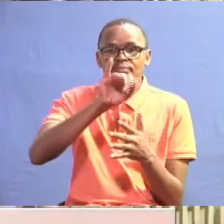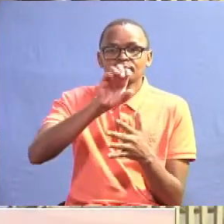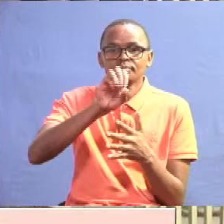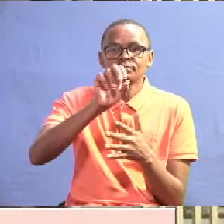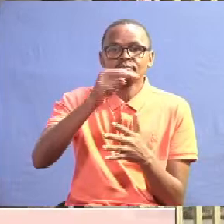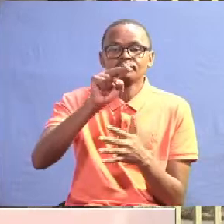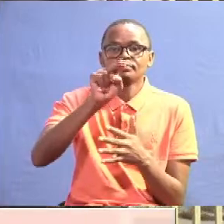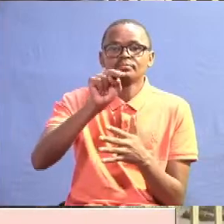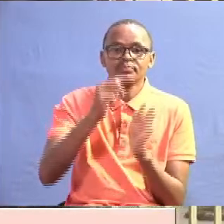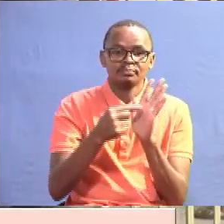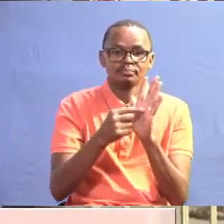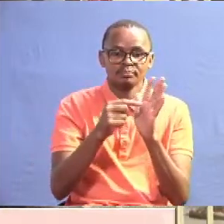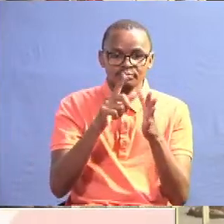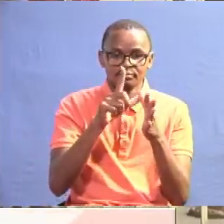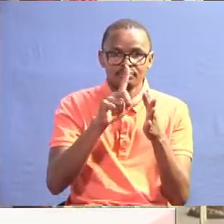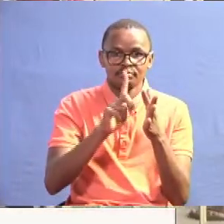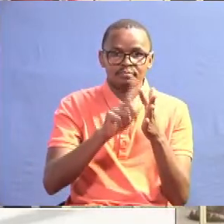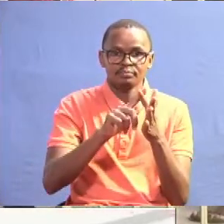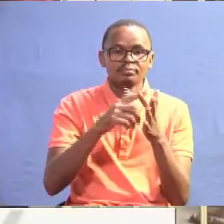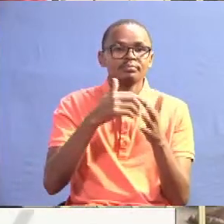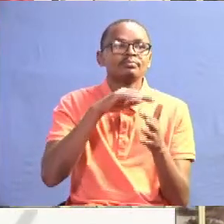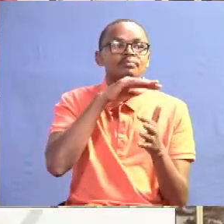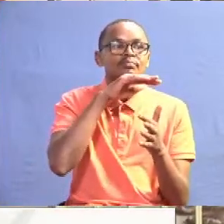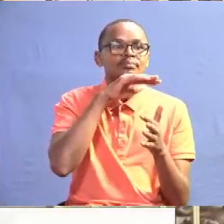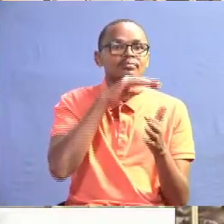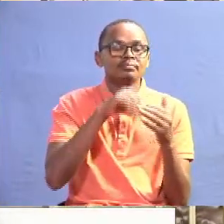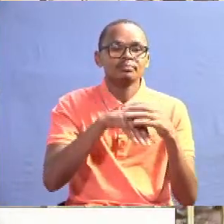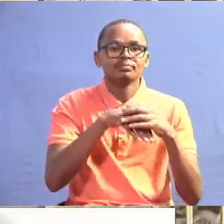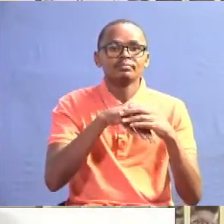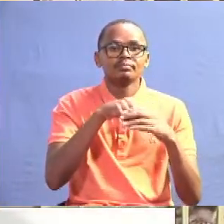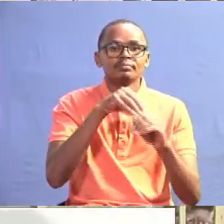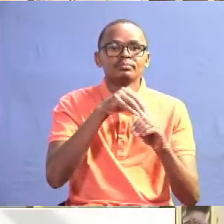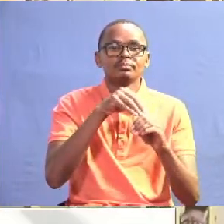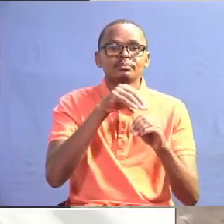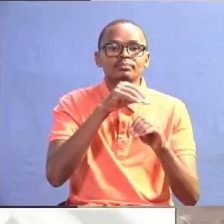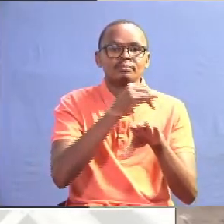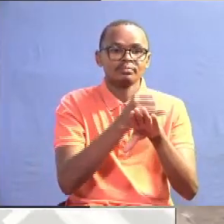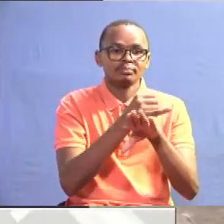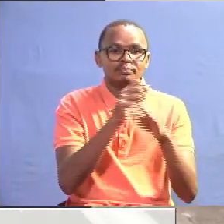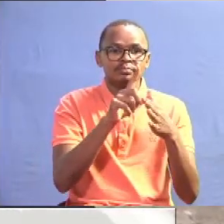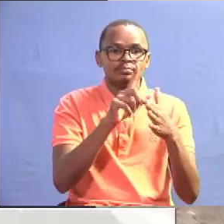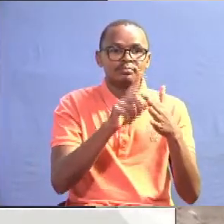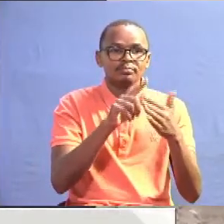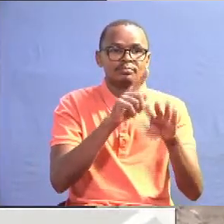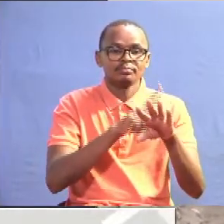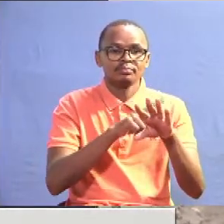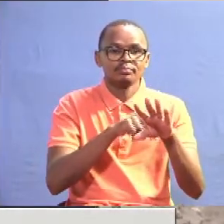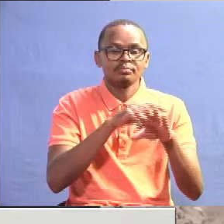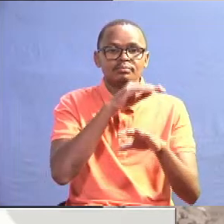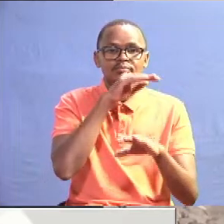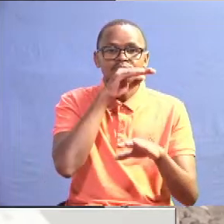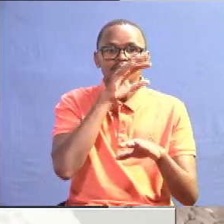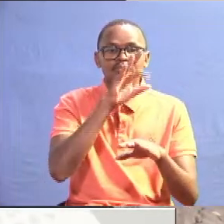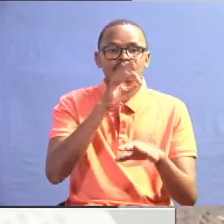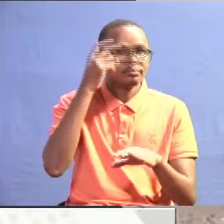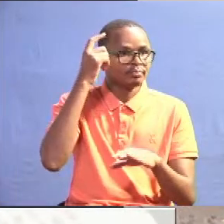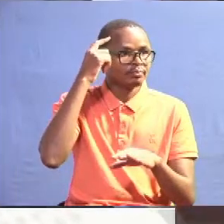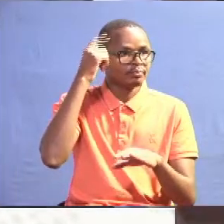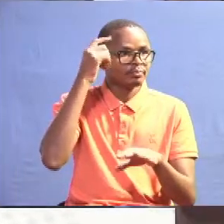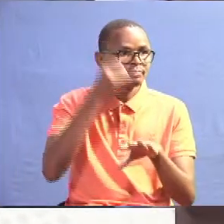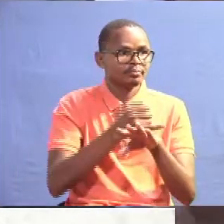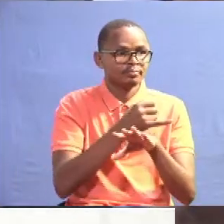Buketi revealed that one of the deceased died out of abdominal injuries while another died of brain